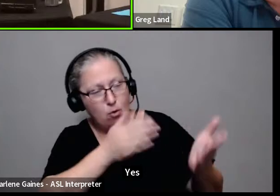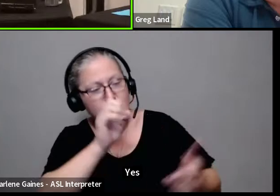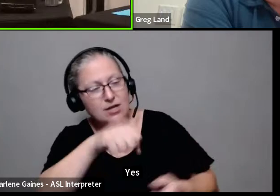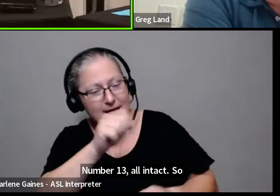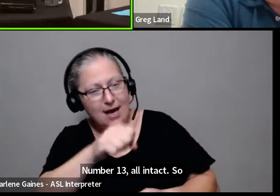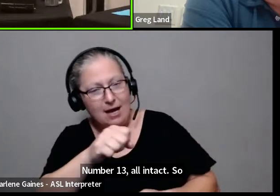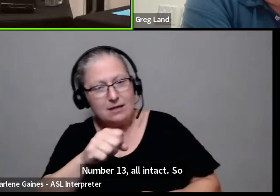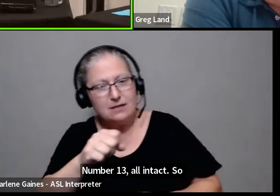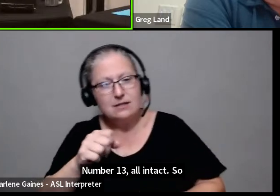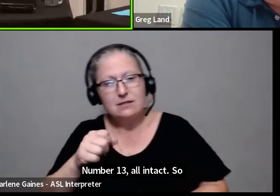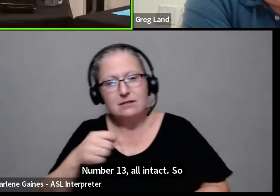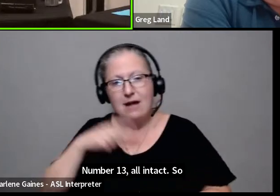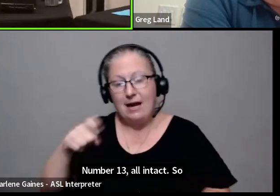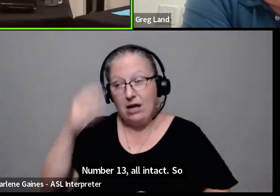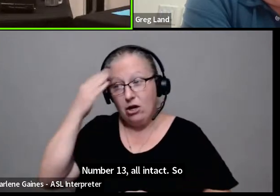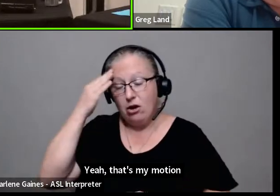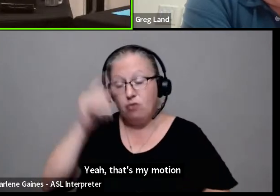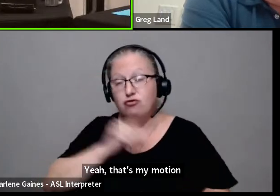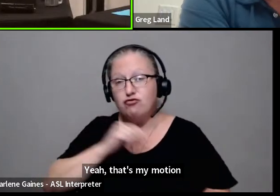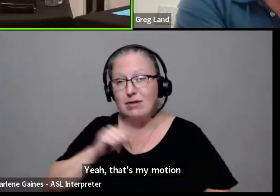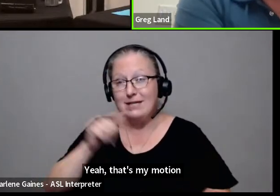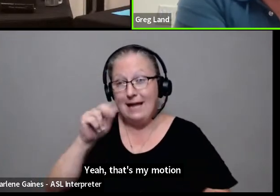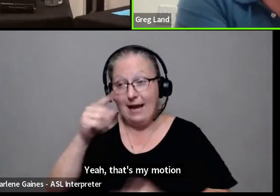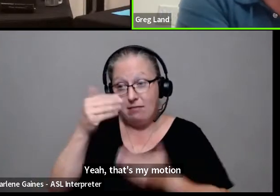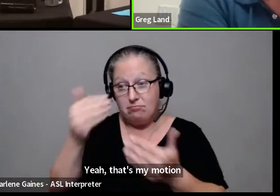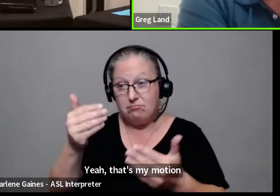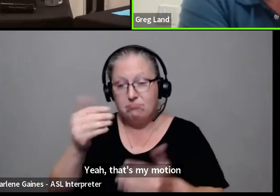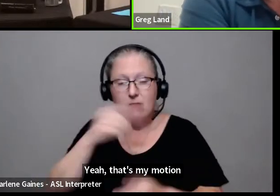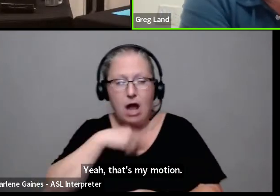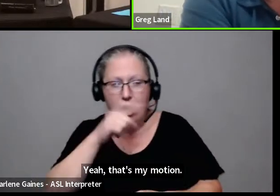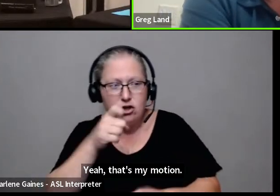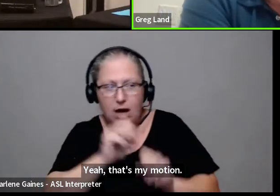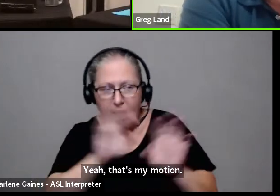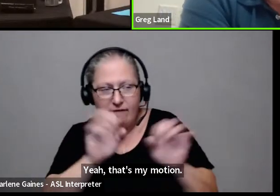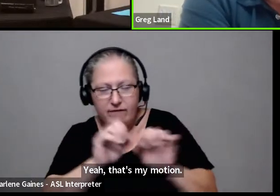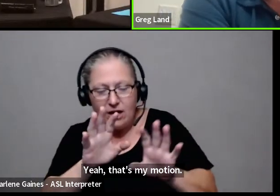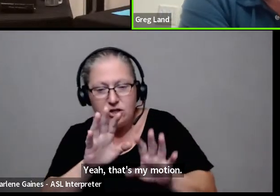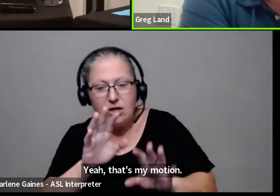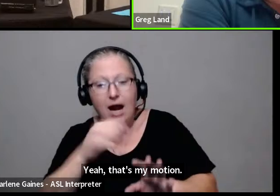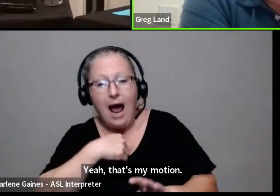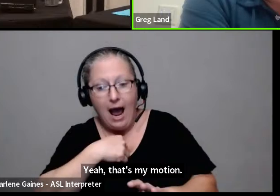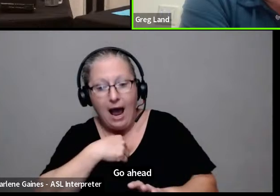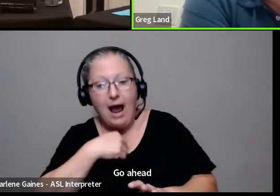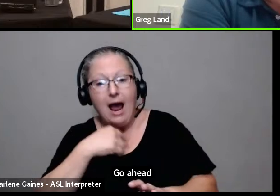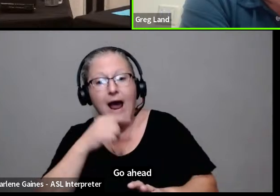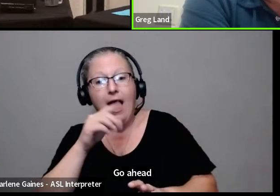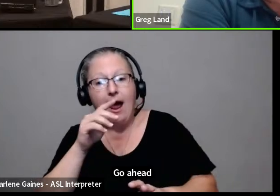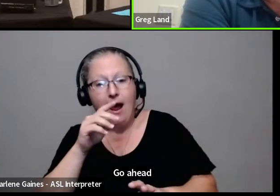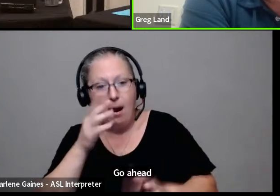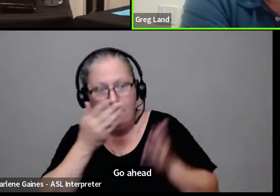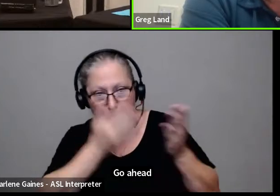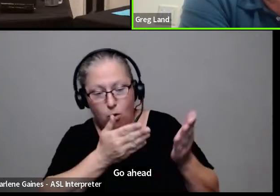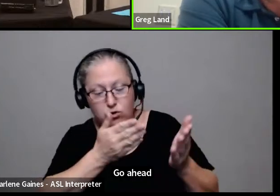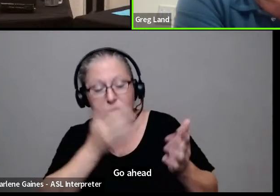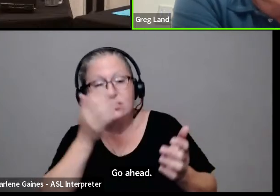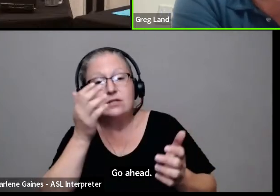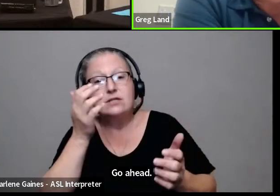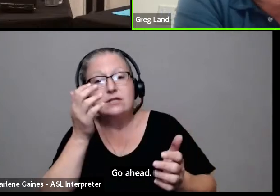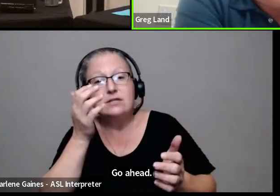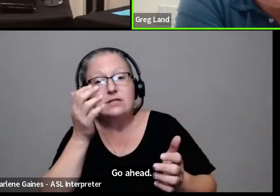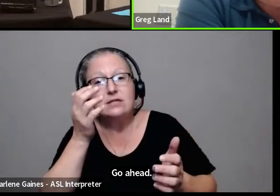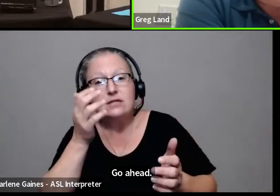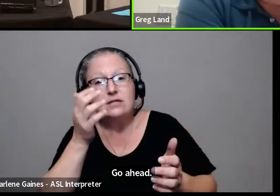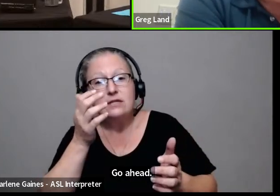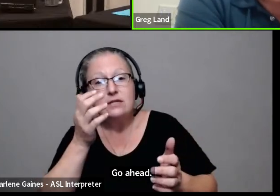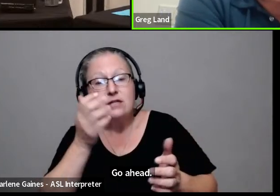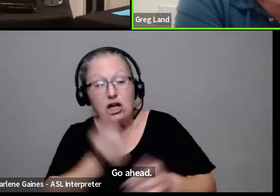I think I just need to know that or not. Trustee Land, go ahead. Sorry, just for clarification, I made the motion to take, it was